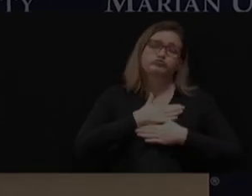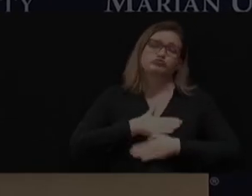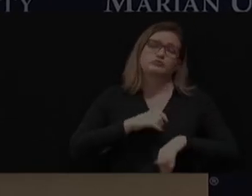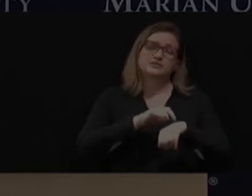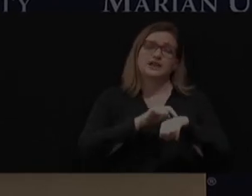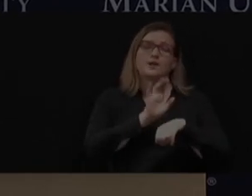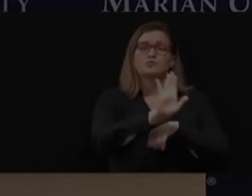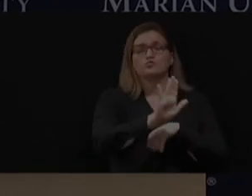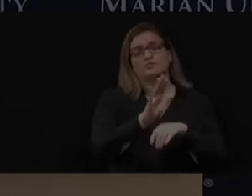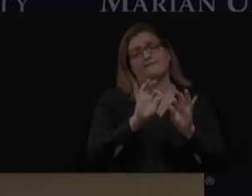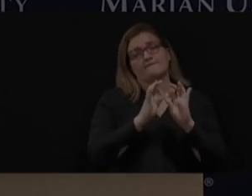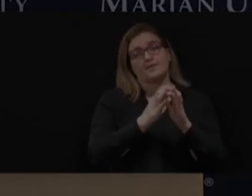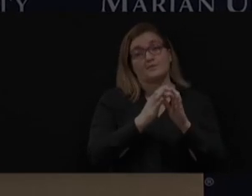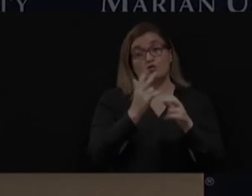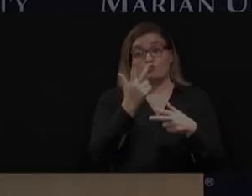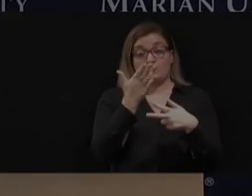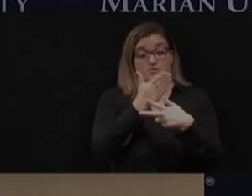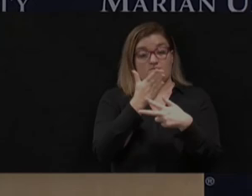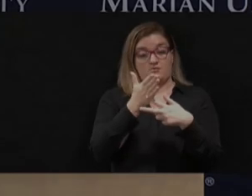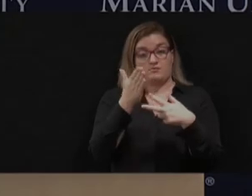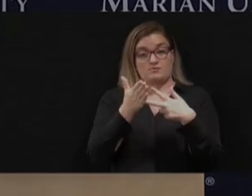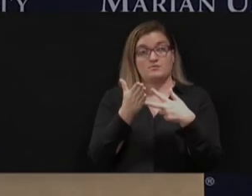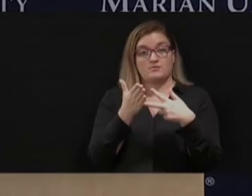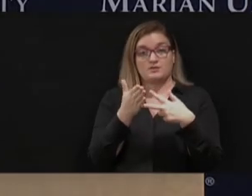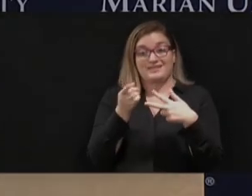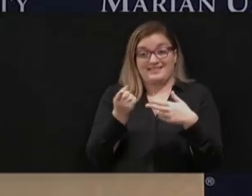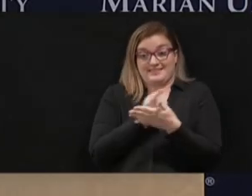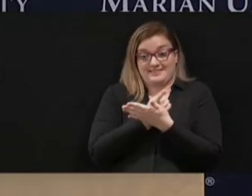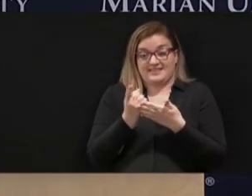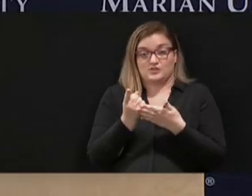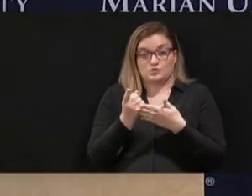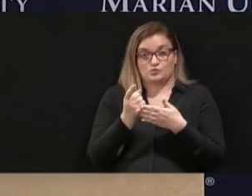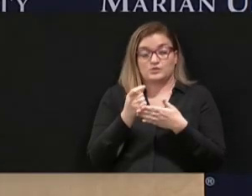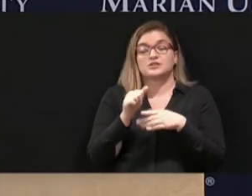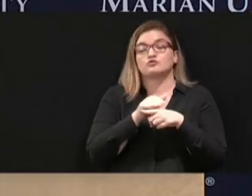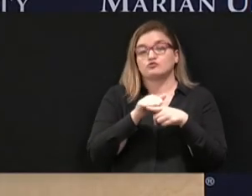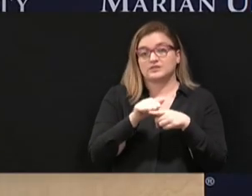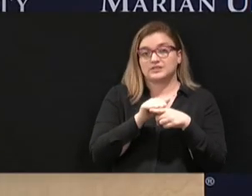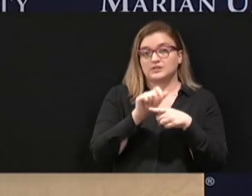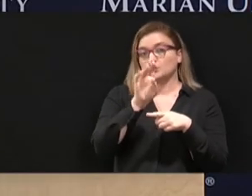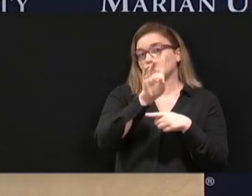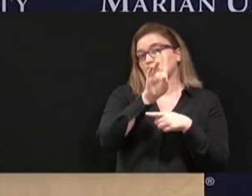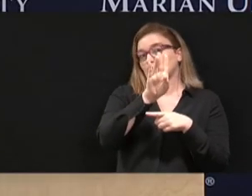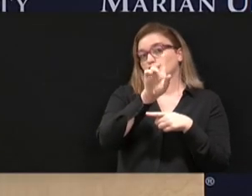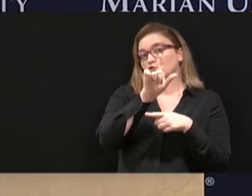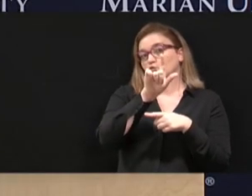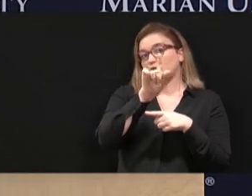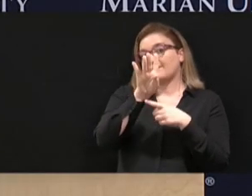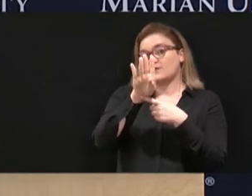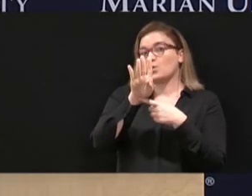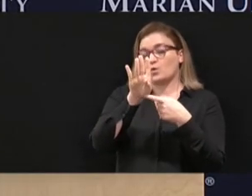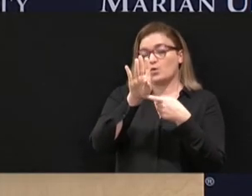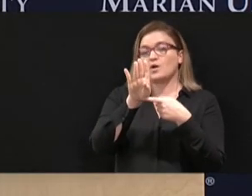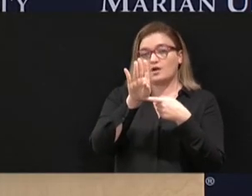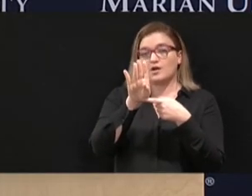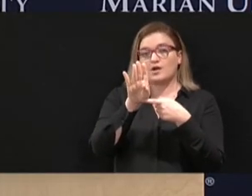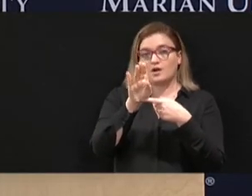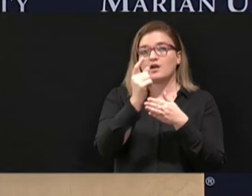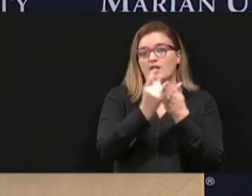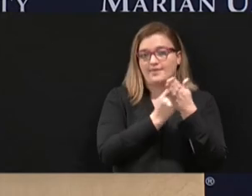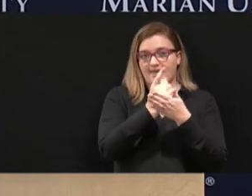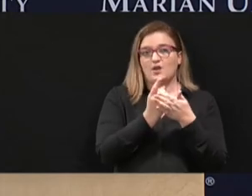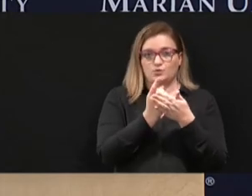are three components. This week's training is going to be 24 of those